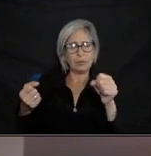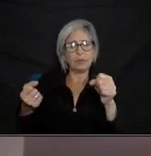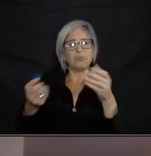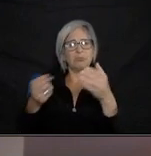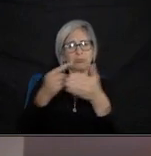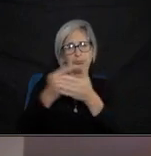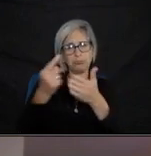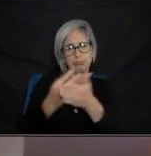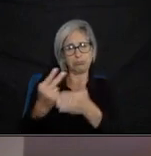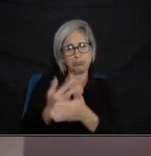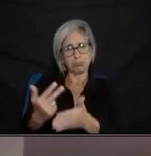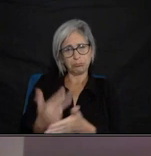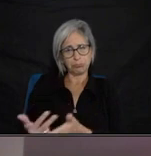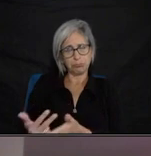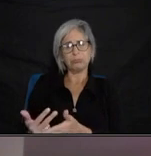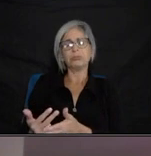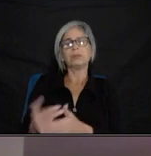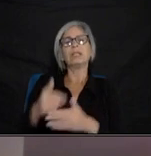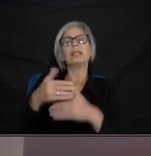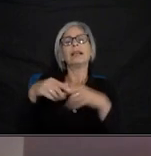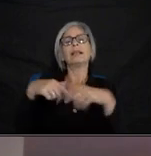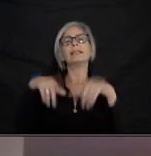weeks. Next slide.